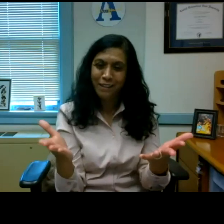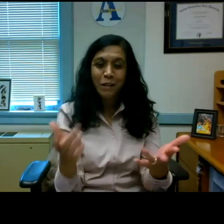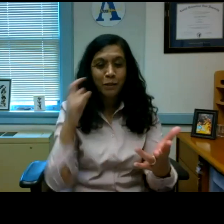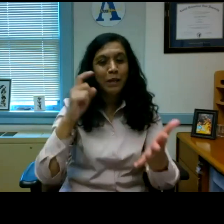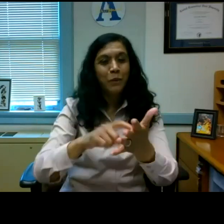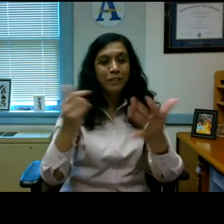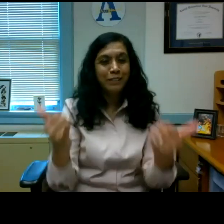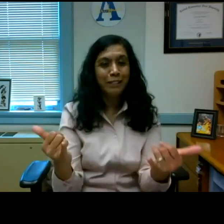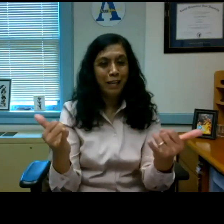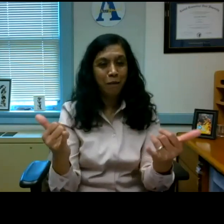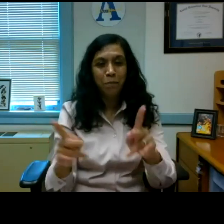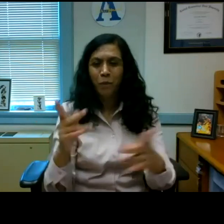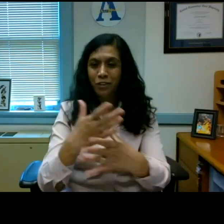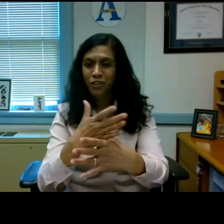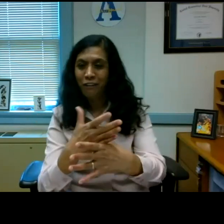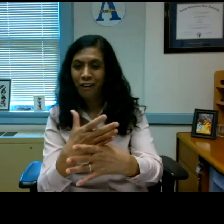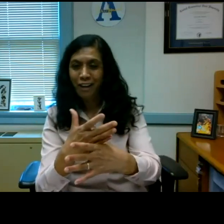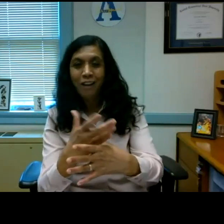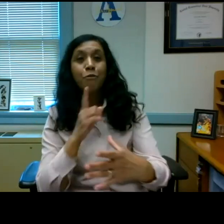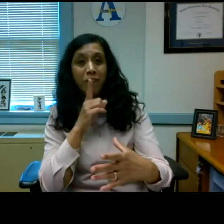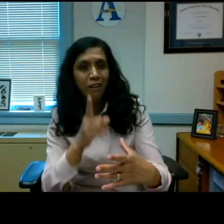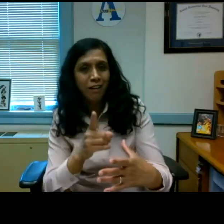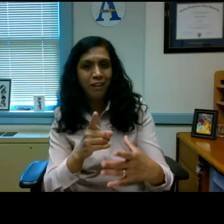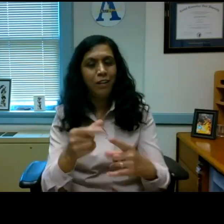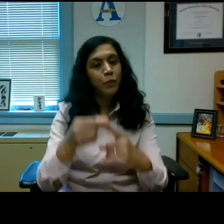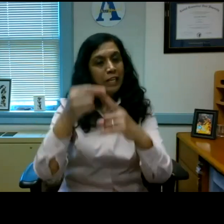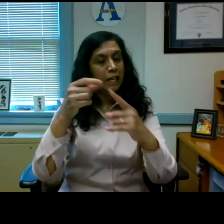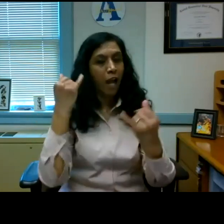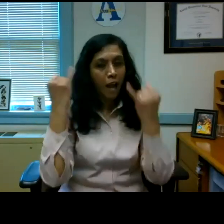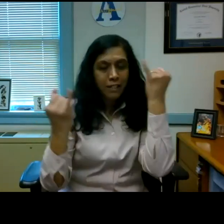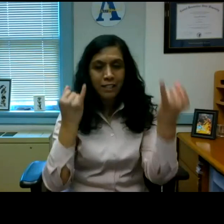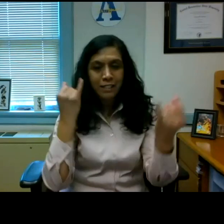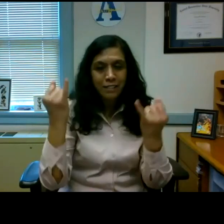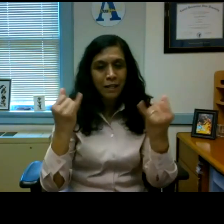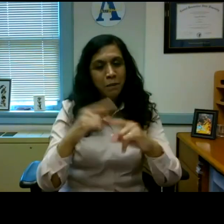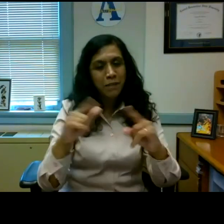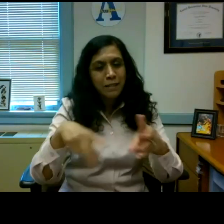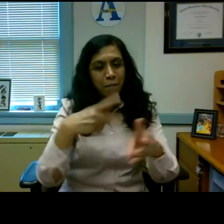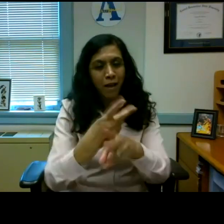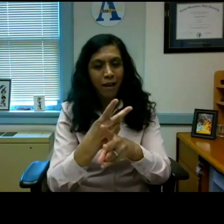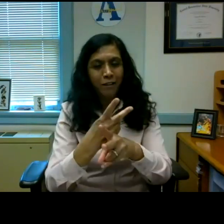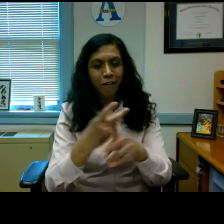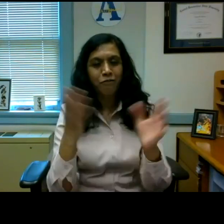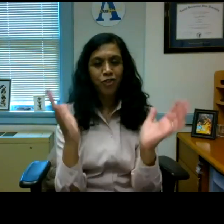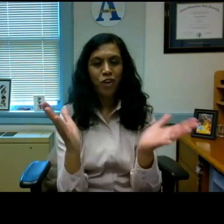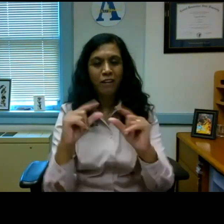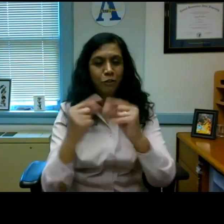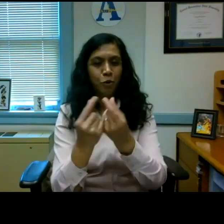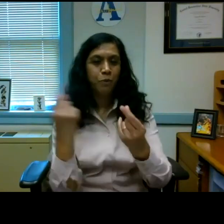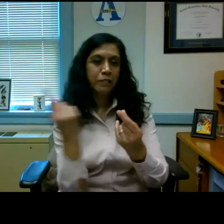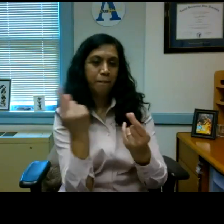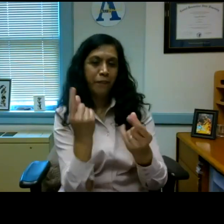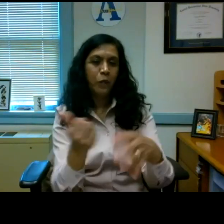other. Kind of the same idea that we've noticed today, people sharing some ideas. There were some very unique ideas that we talked